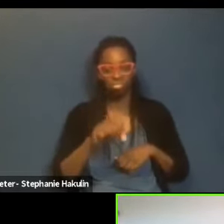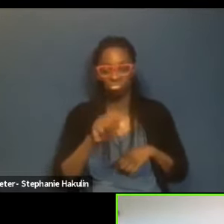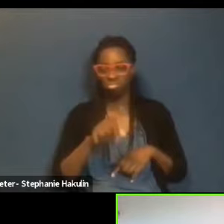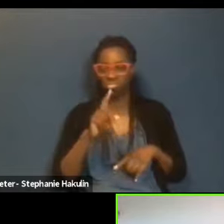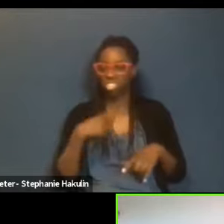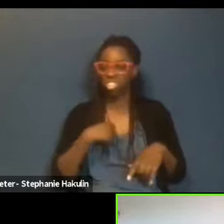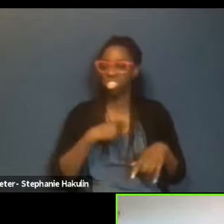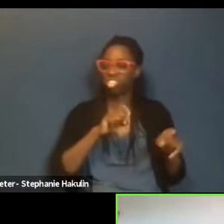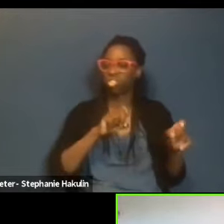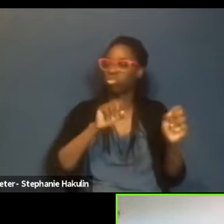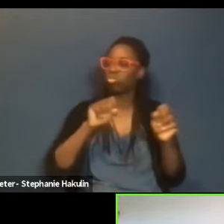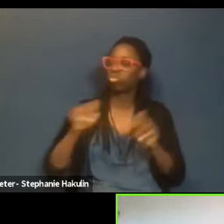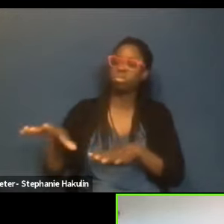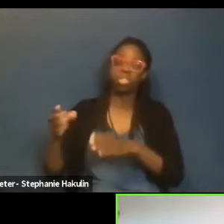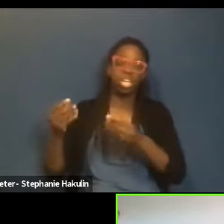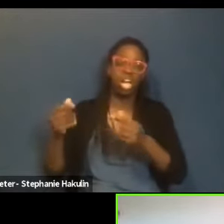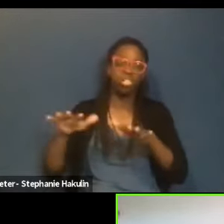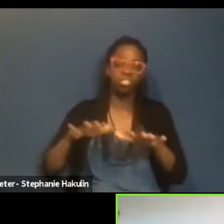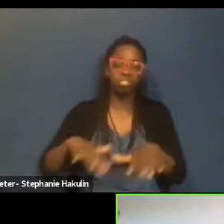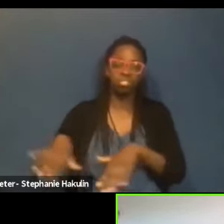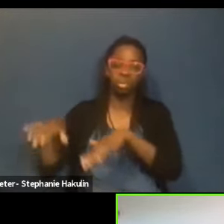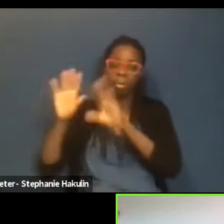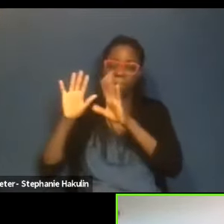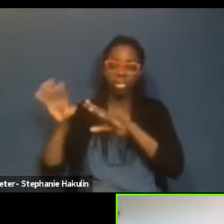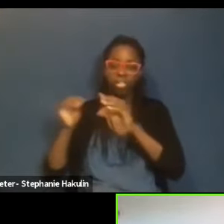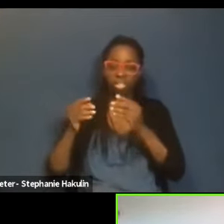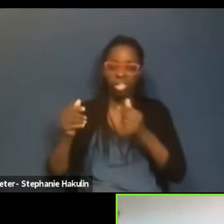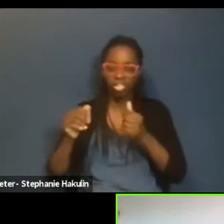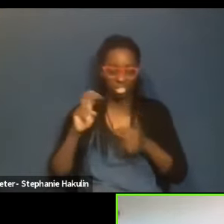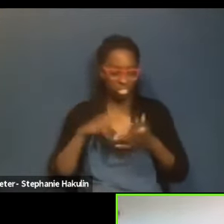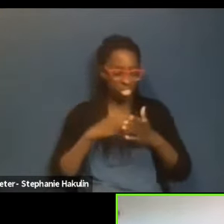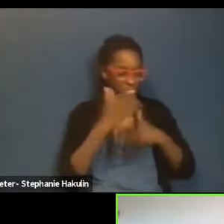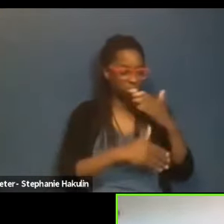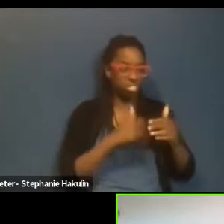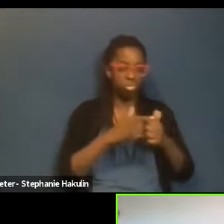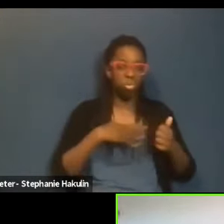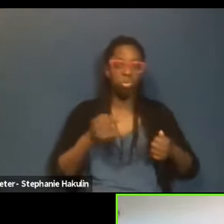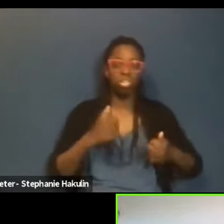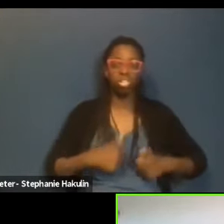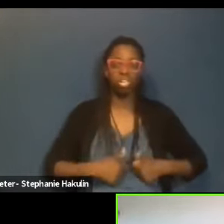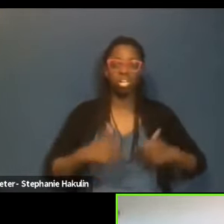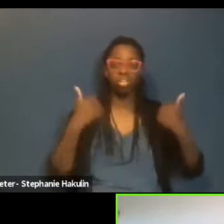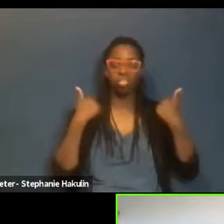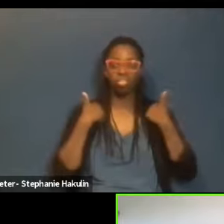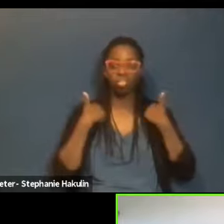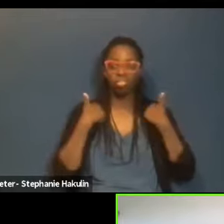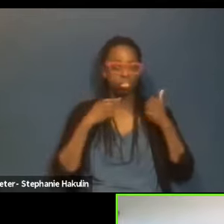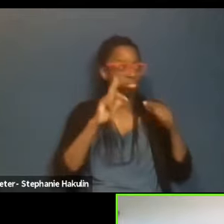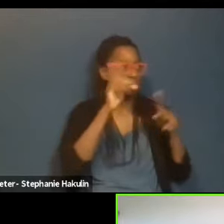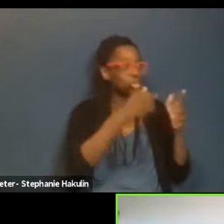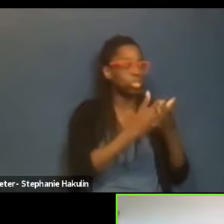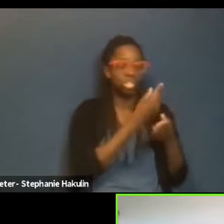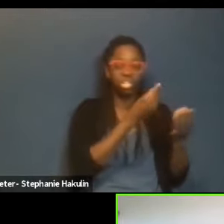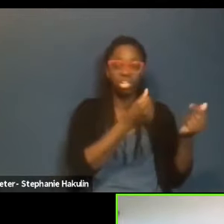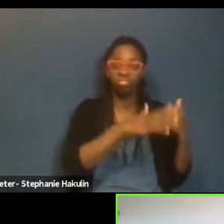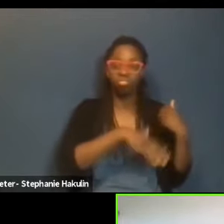mind. Yes, drop your corner, lad. You ain't got your own